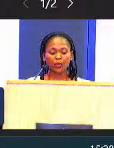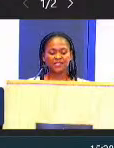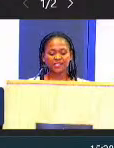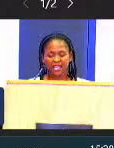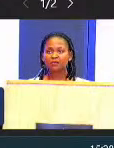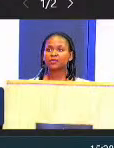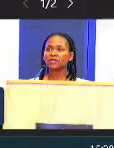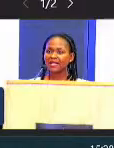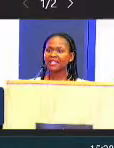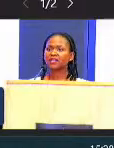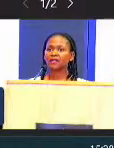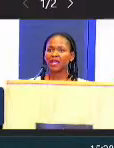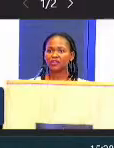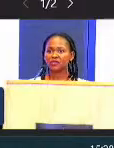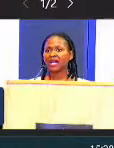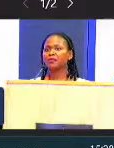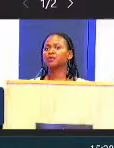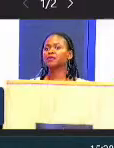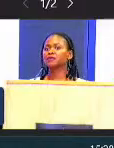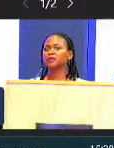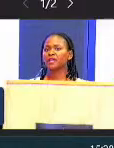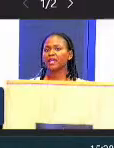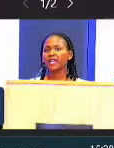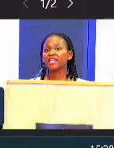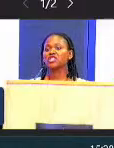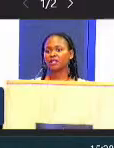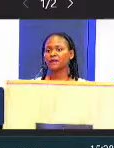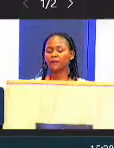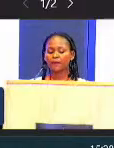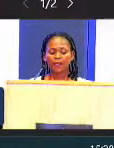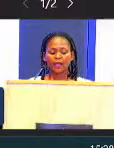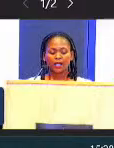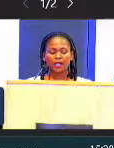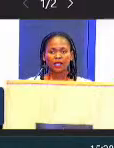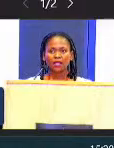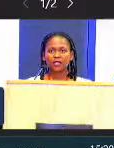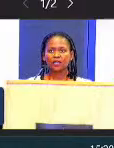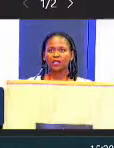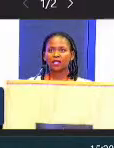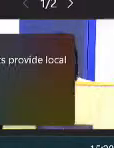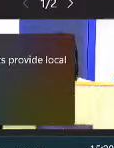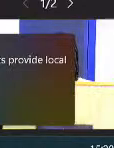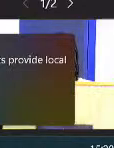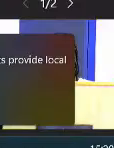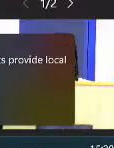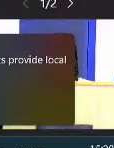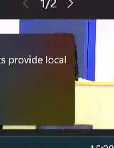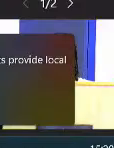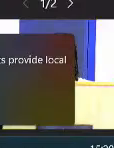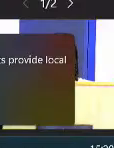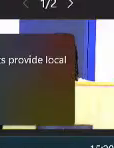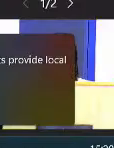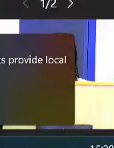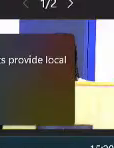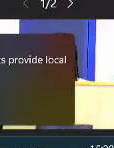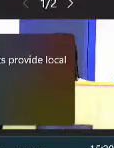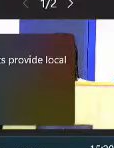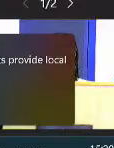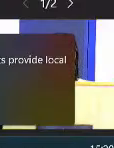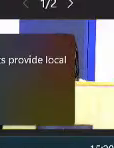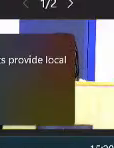with scalable, clean, and reliable energy, it's going to be very difficult to take